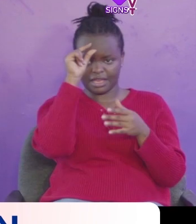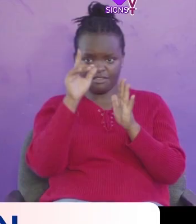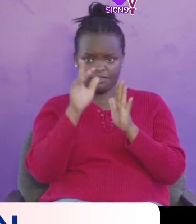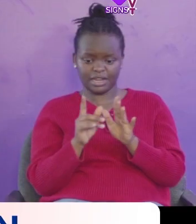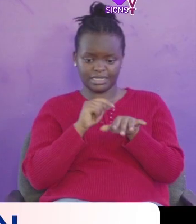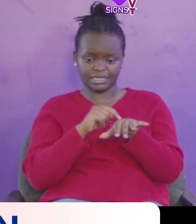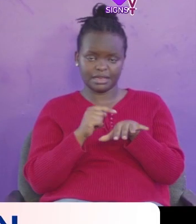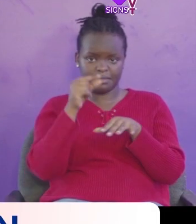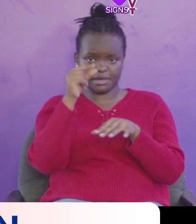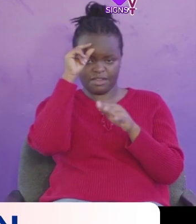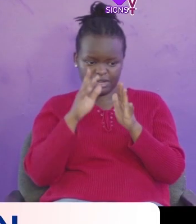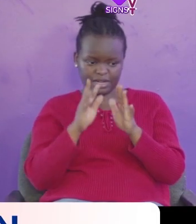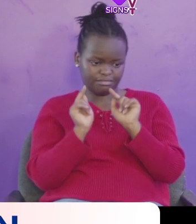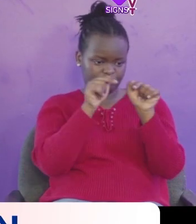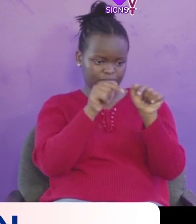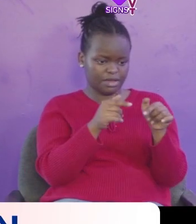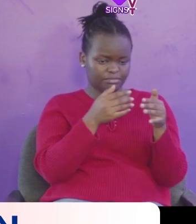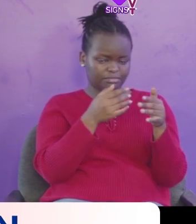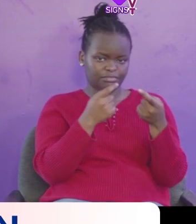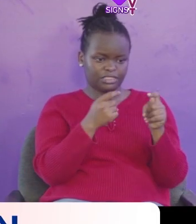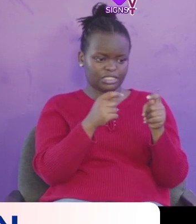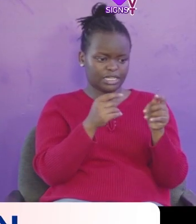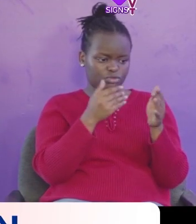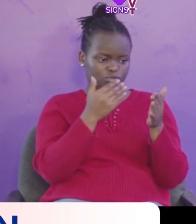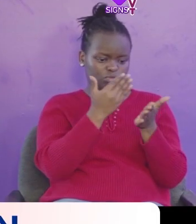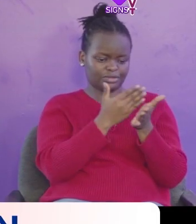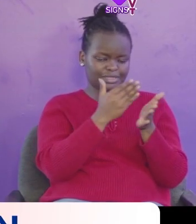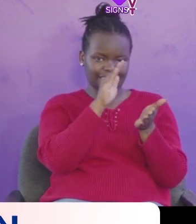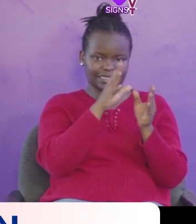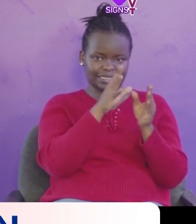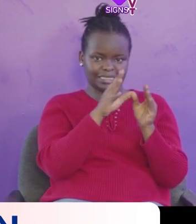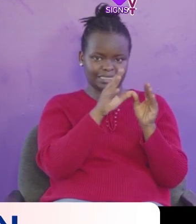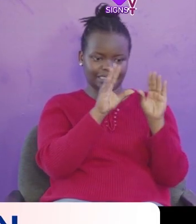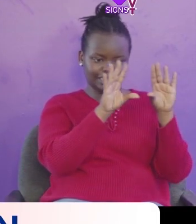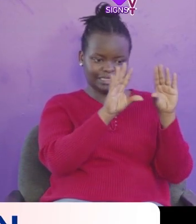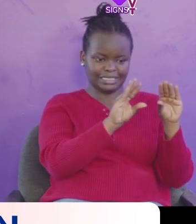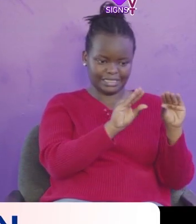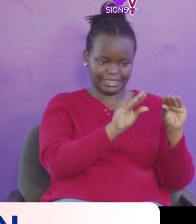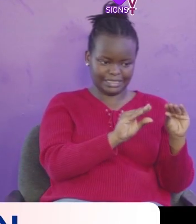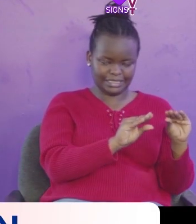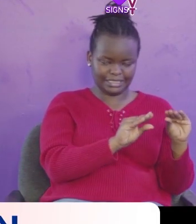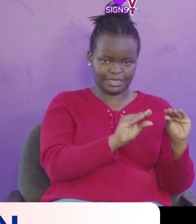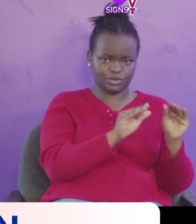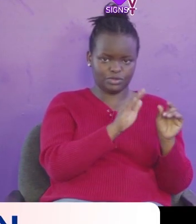governor came, so he tried to stop the pressure, kidogo hapa kule.